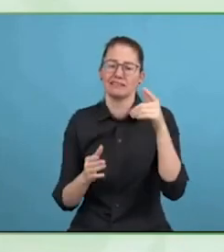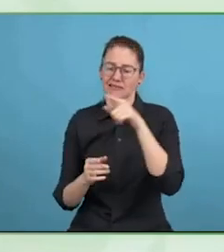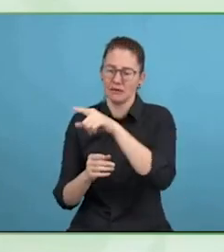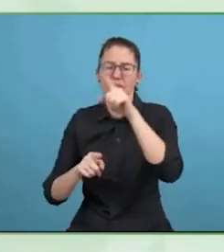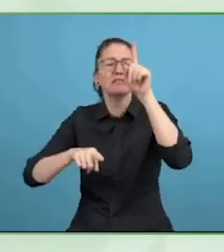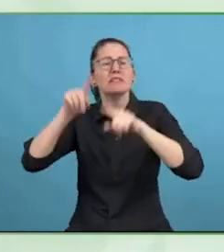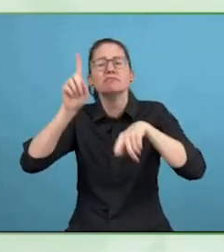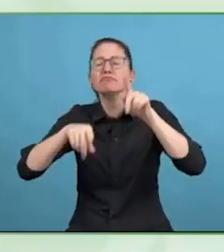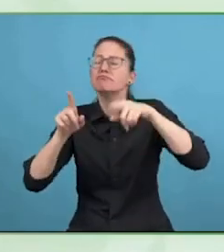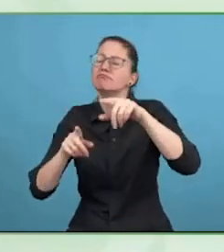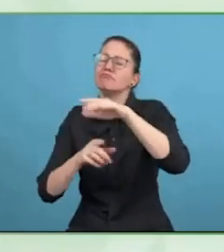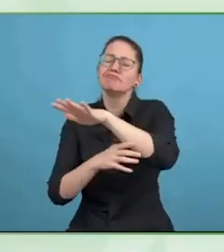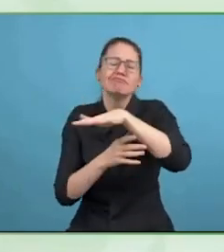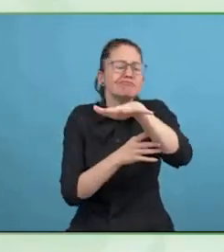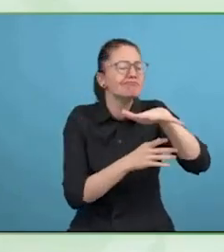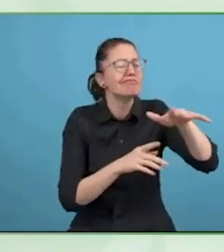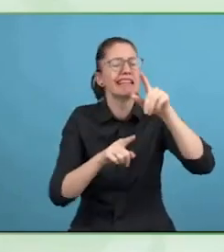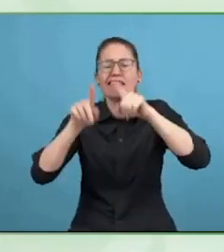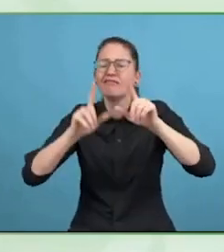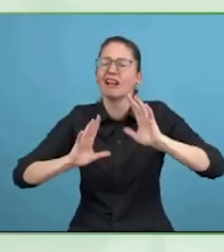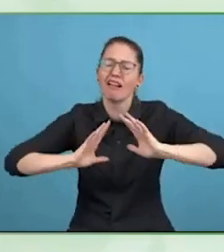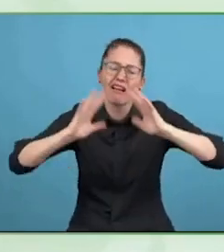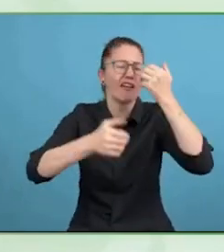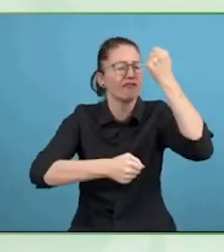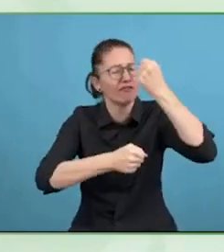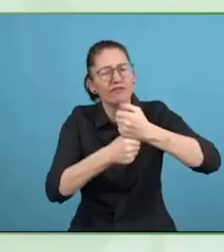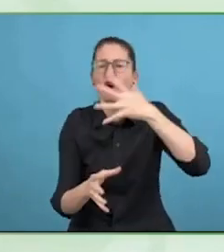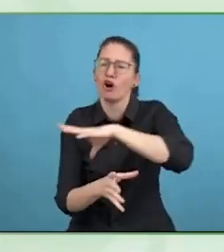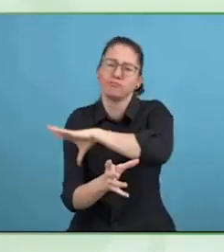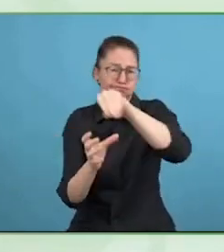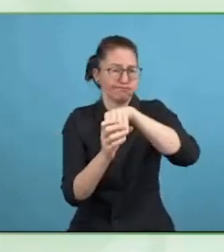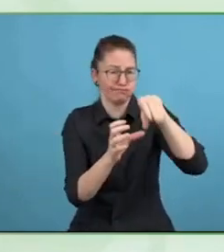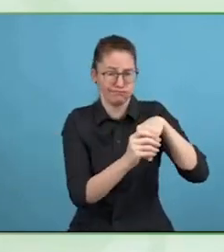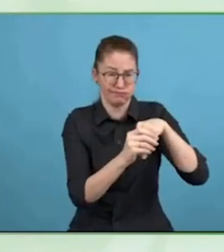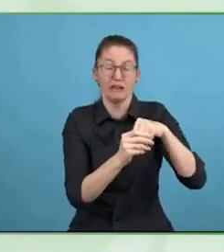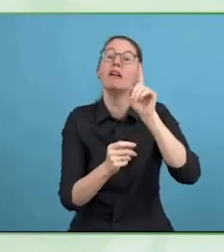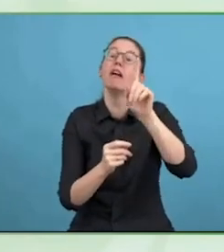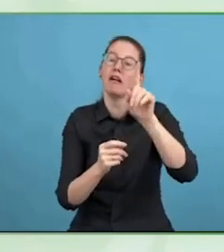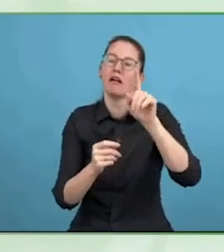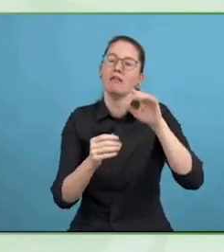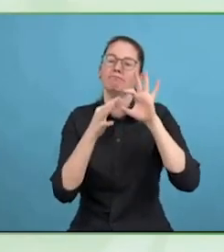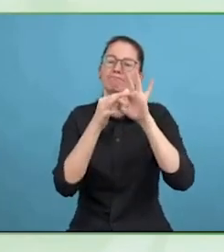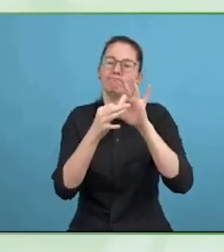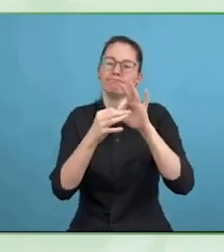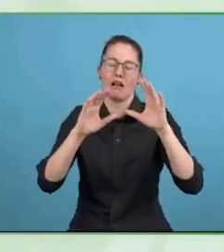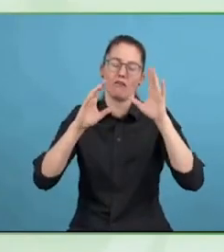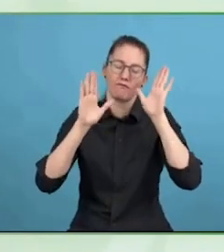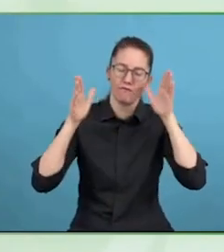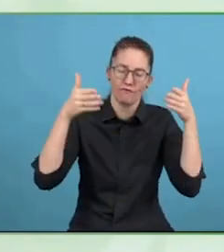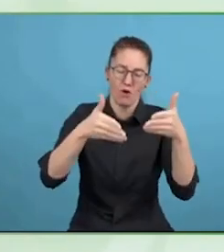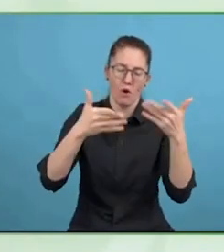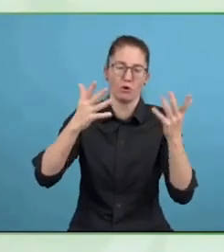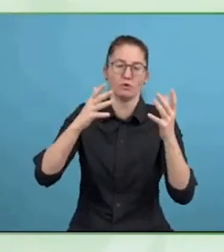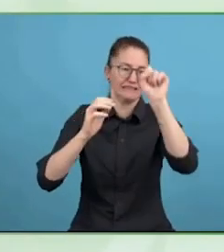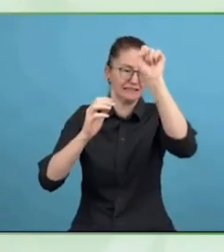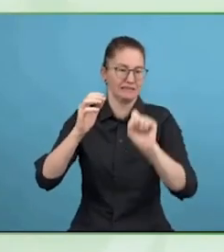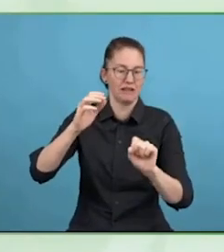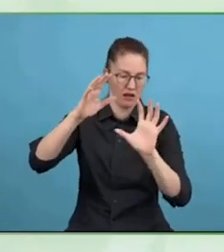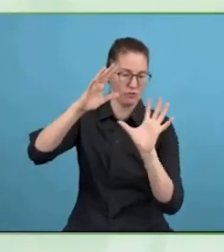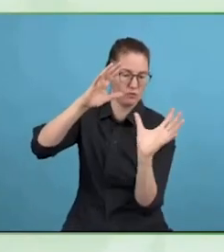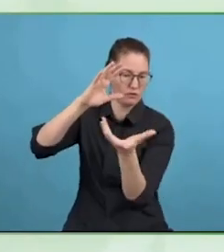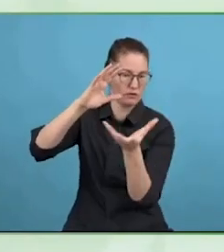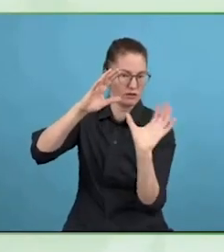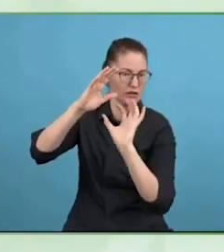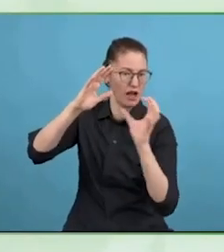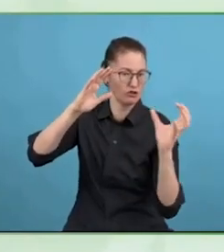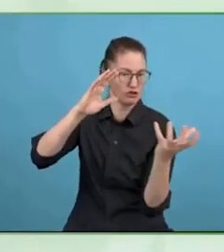just individuals. Okay. And then we have a small portion of government funding. Okay,